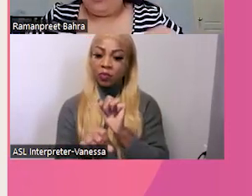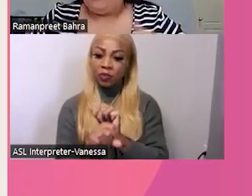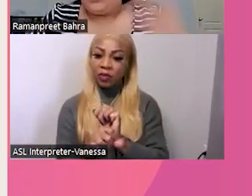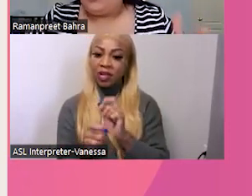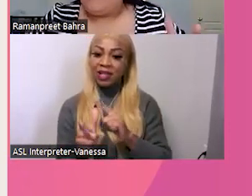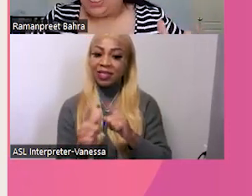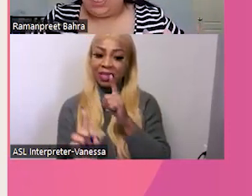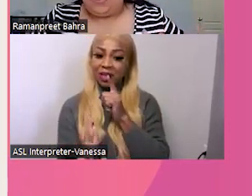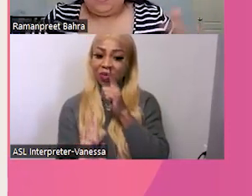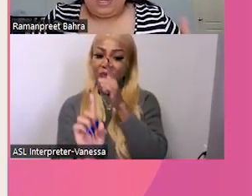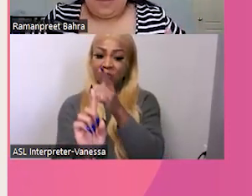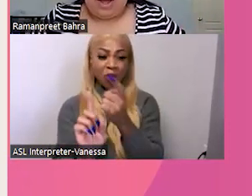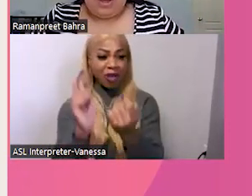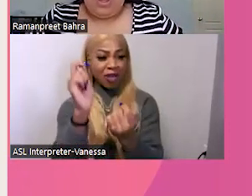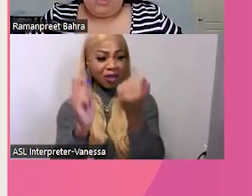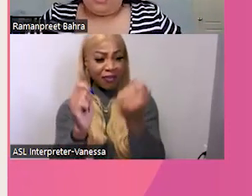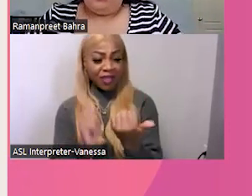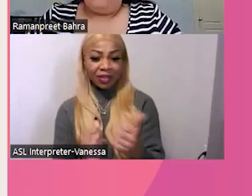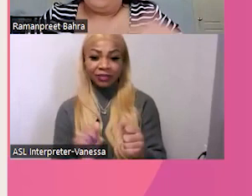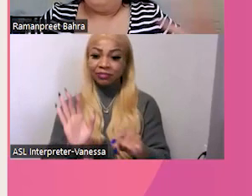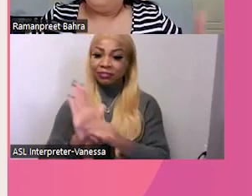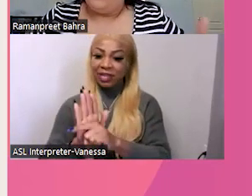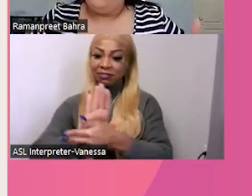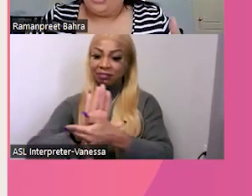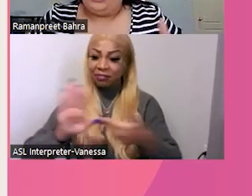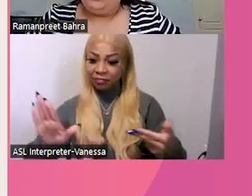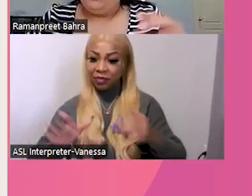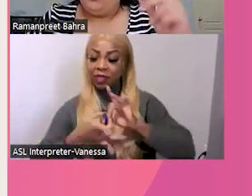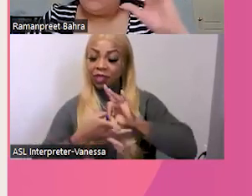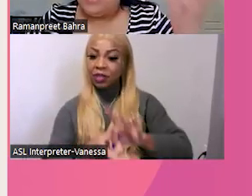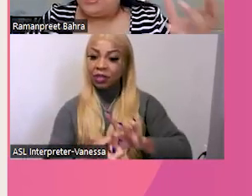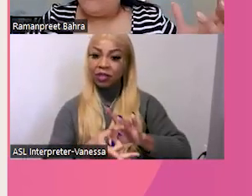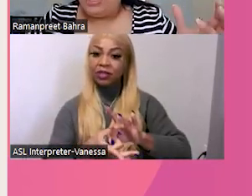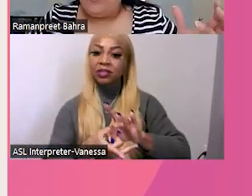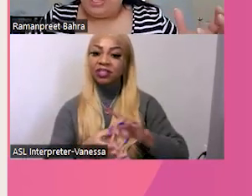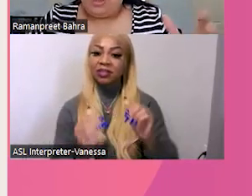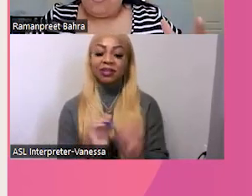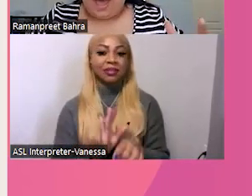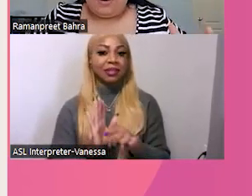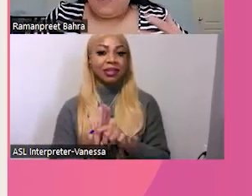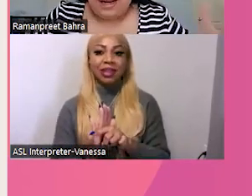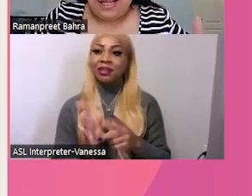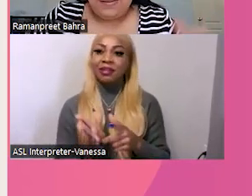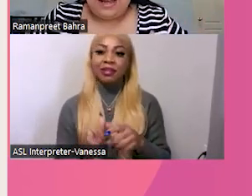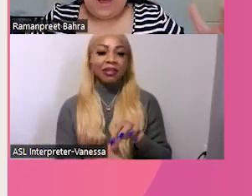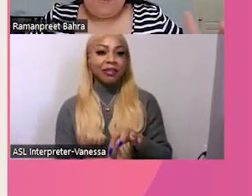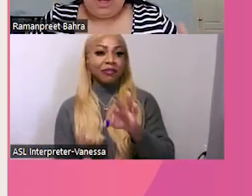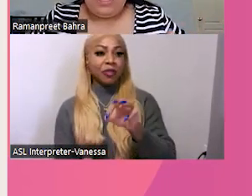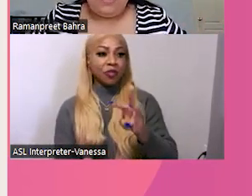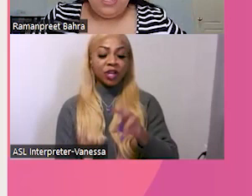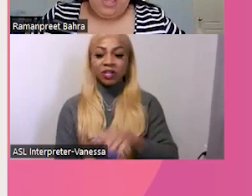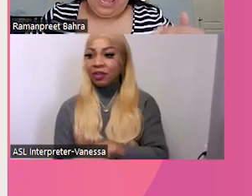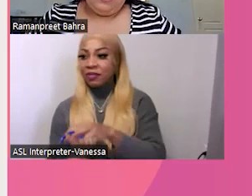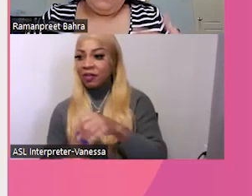aims to rid of any stigma that is associated through this negative framing of fatness and fat